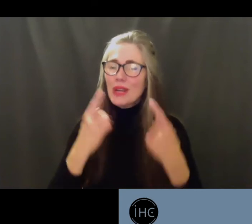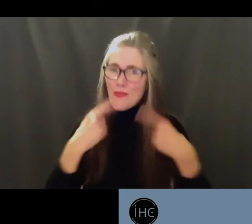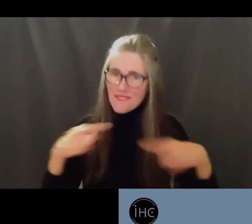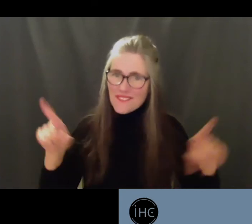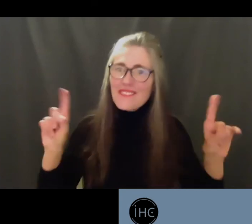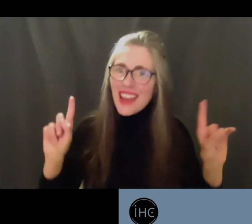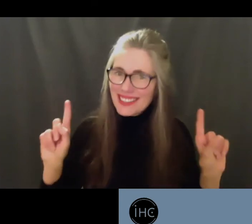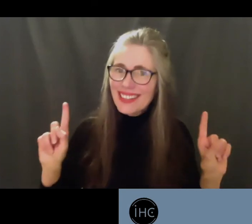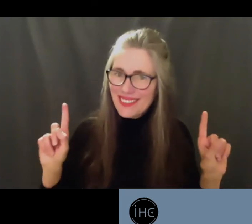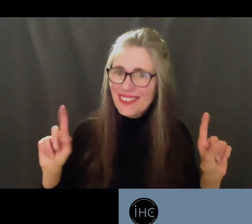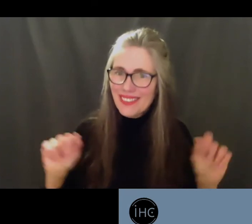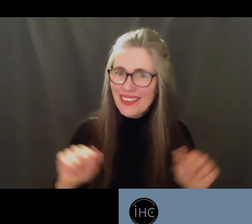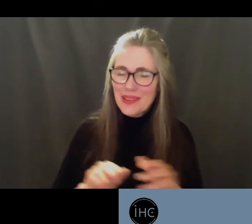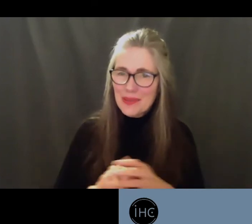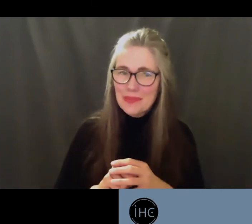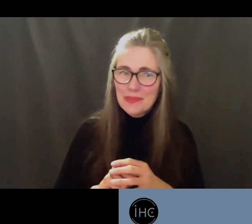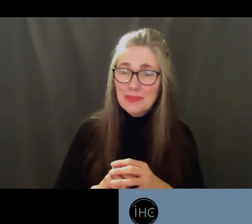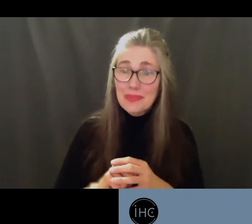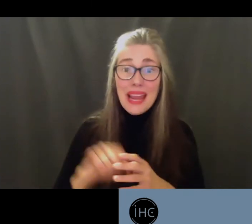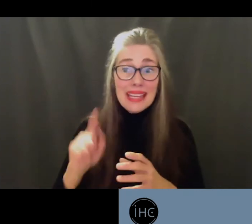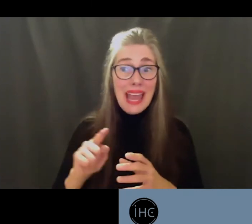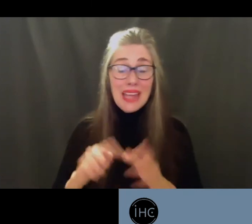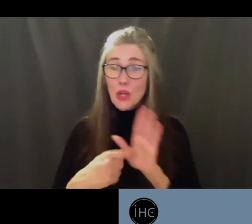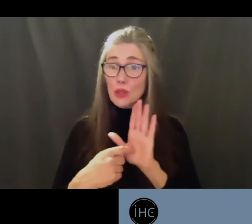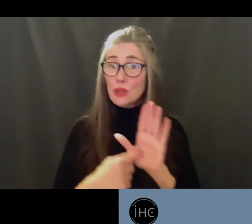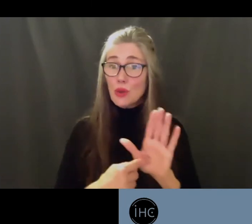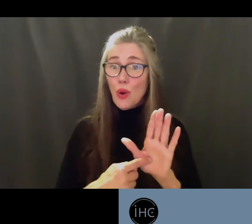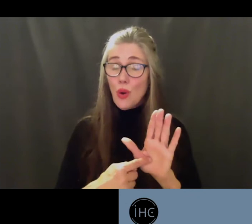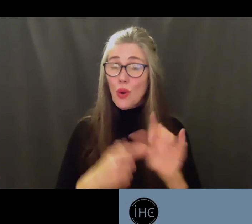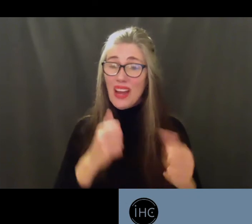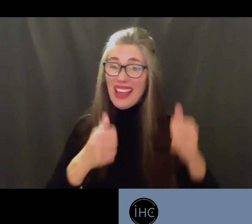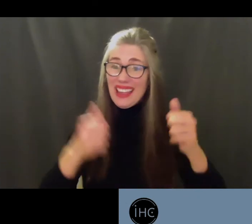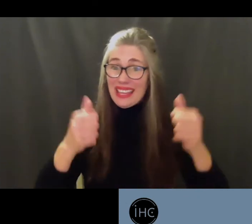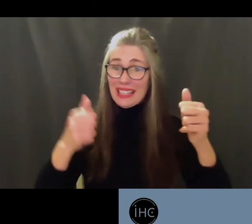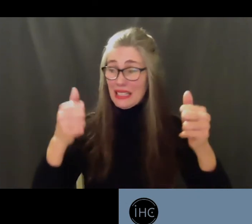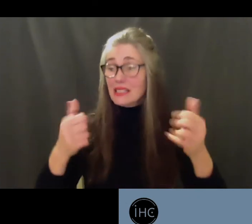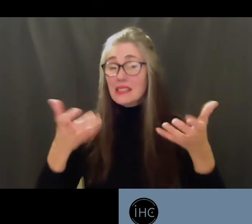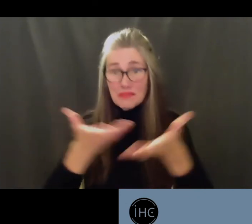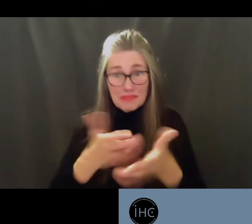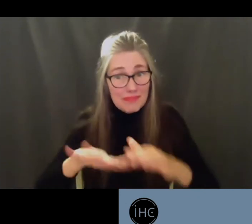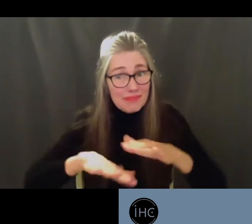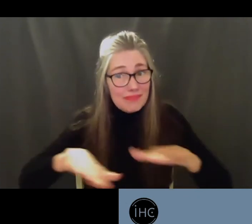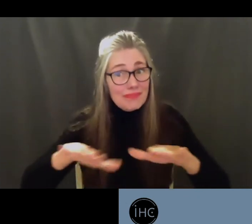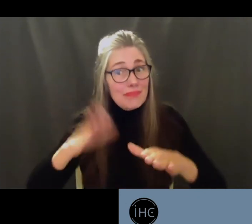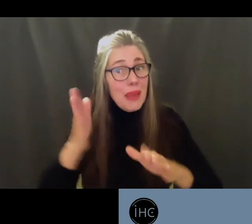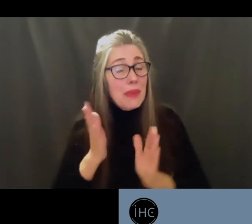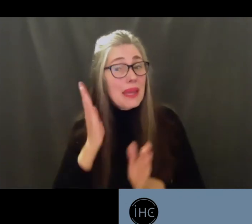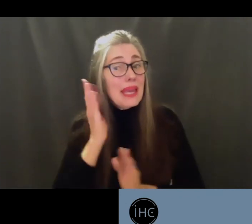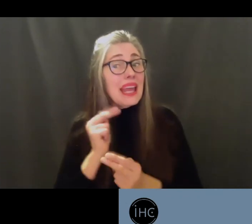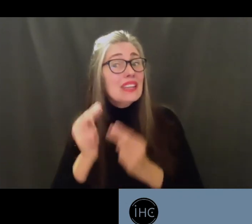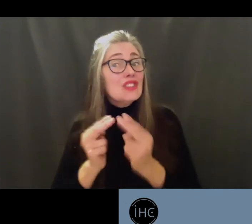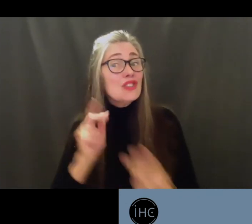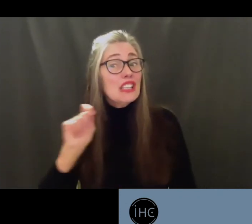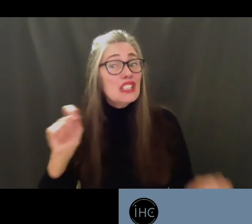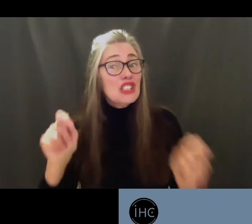at not only at opposing the leader, but showing elites that perhaps the wave of history is turning. And